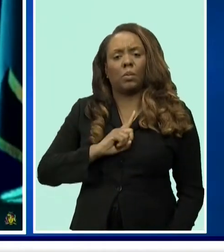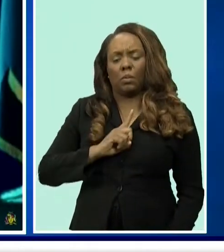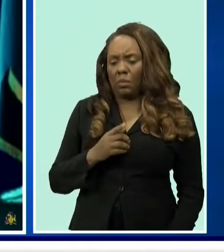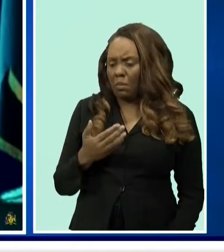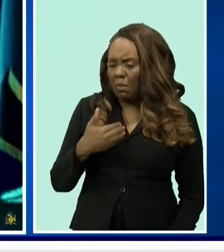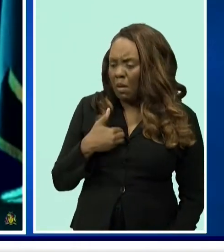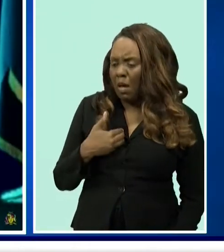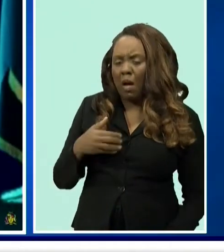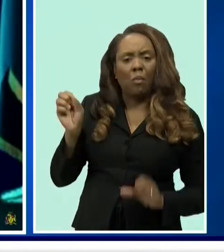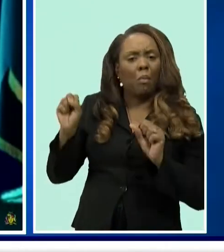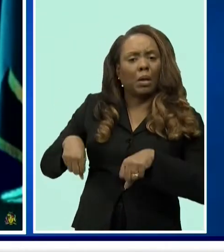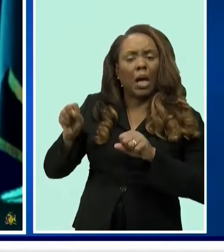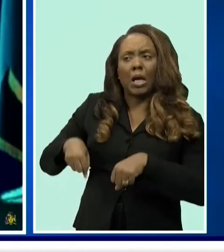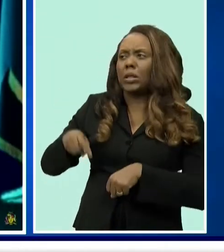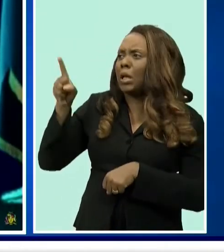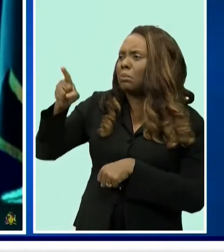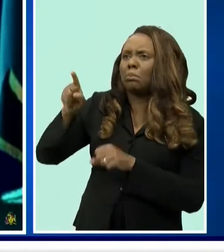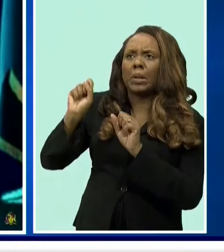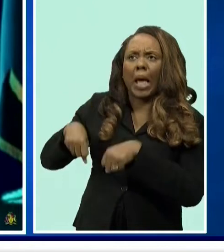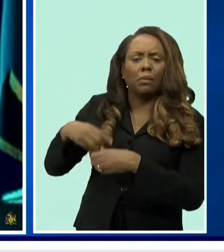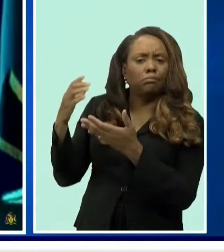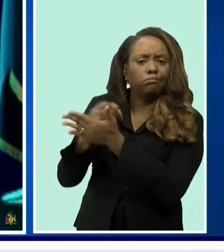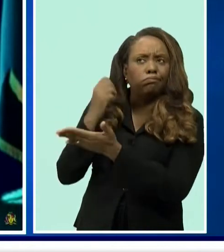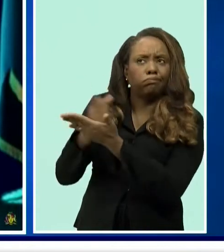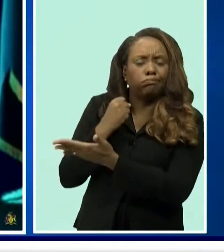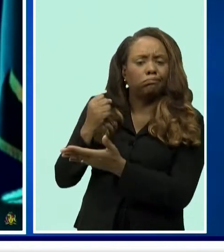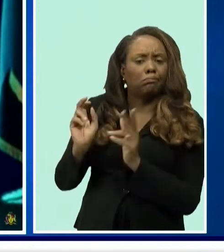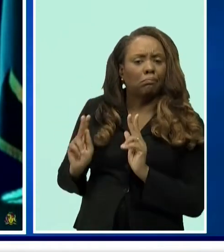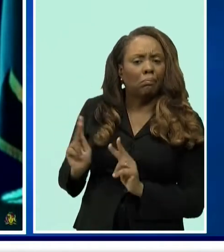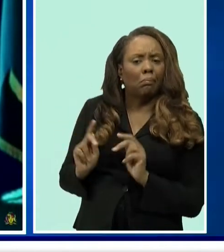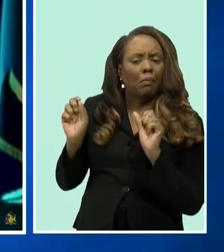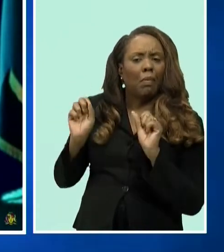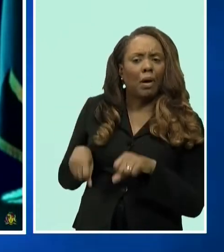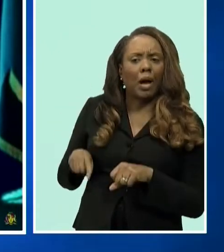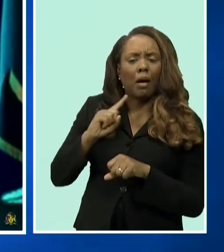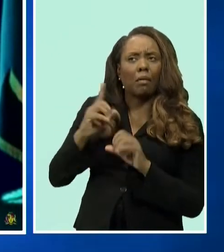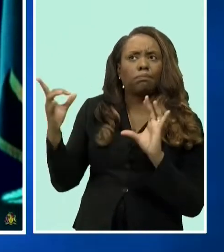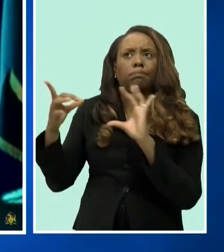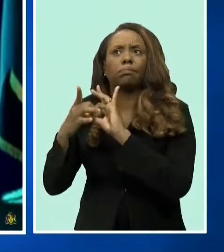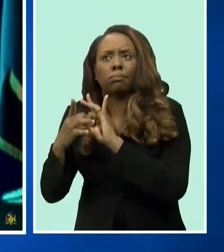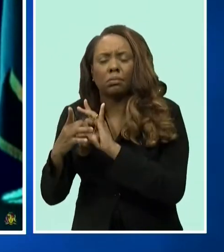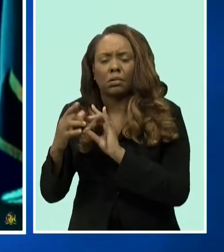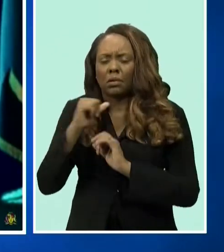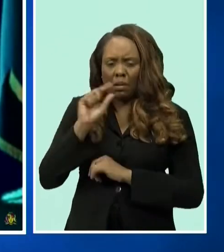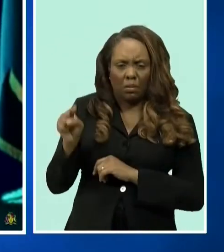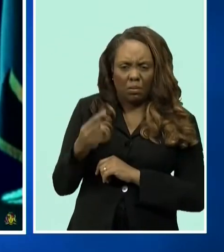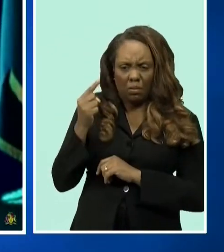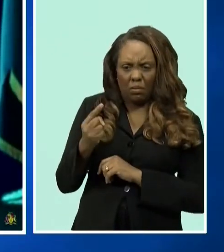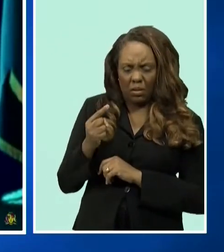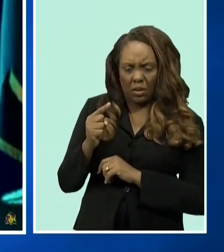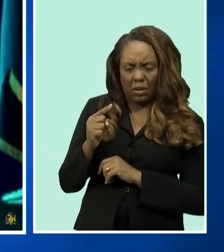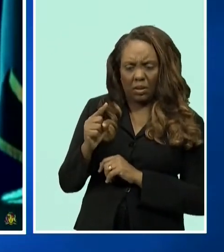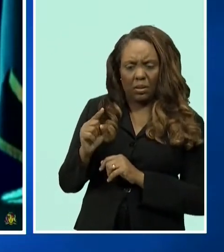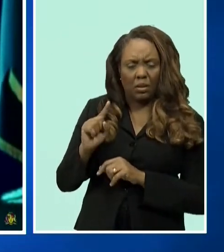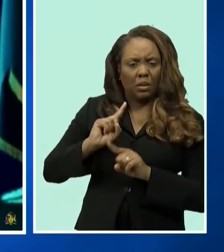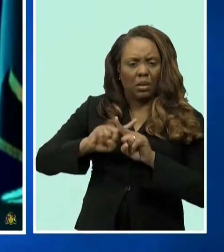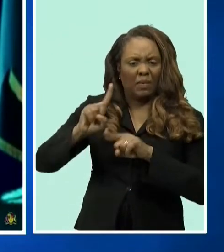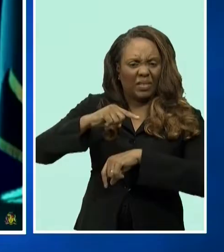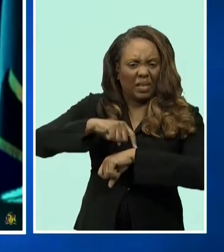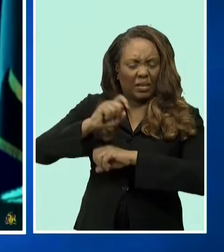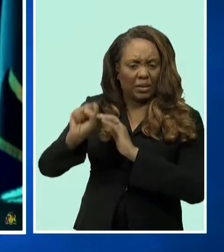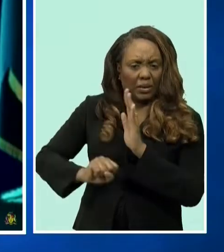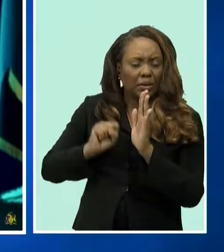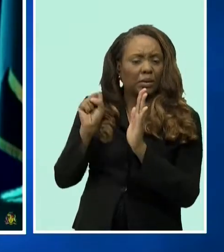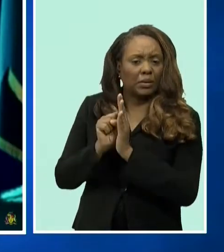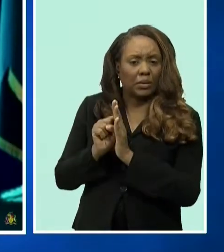source of people to be able to fill in the gaps, not only in terms of the seasons, but in terms